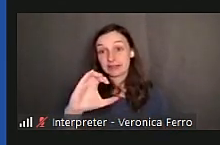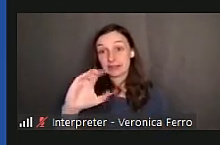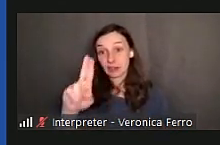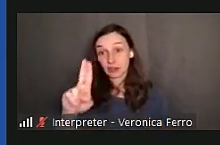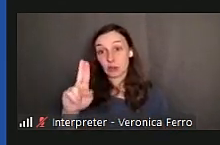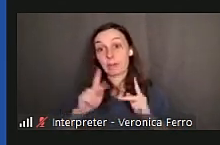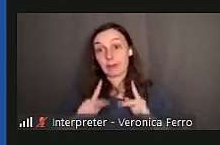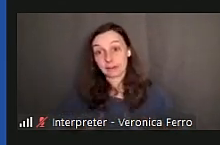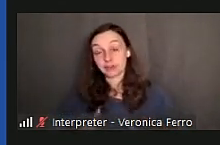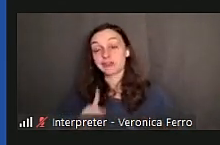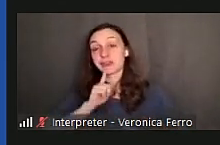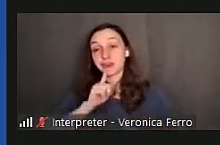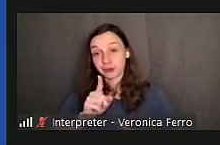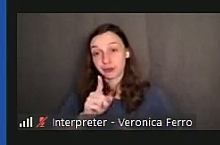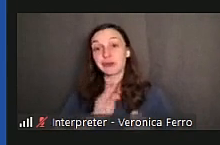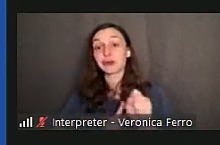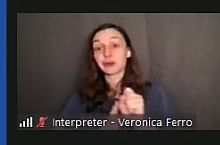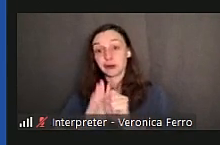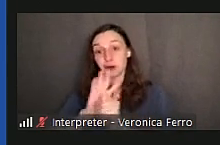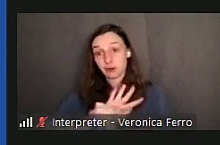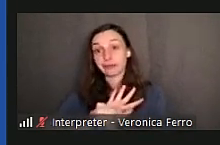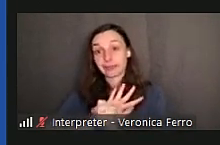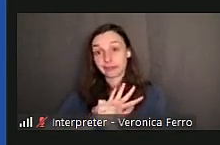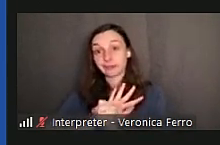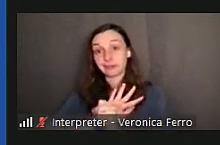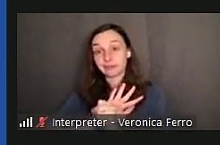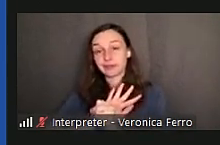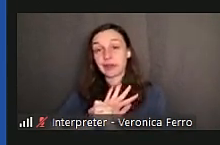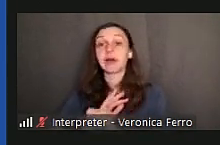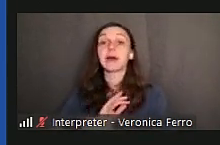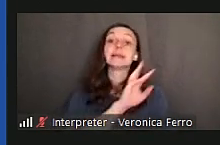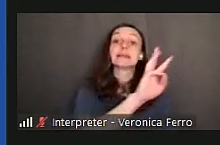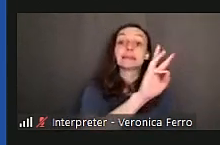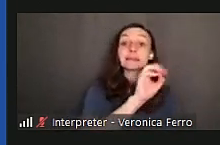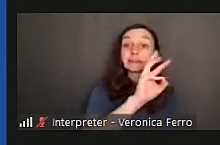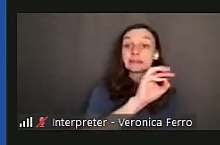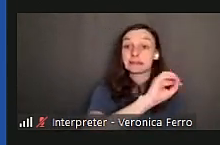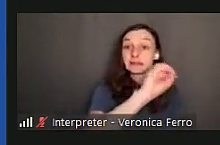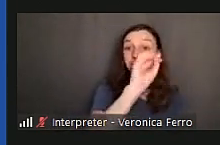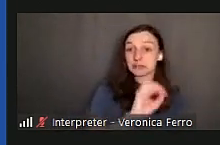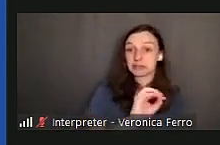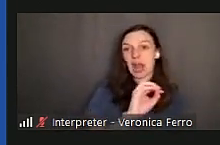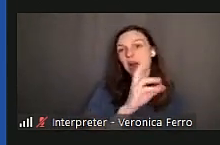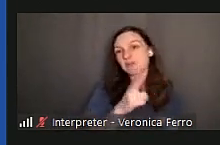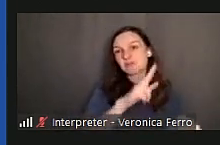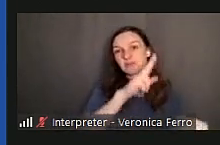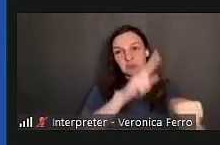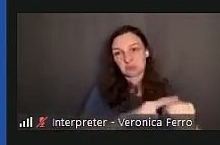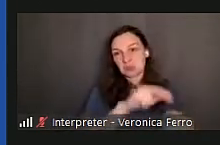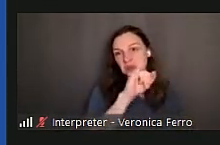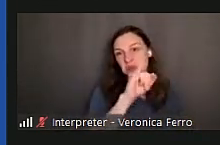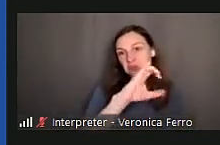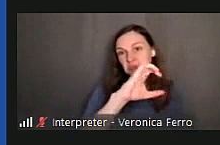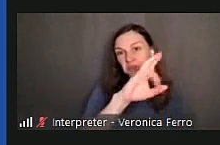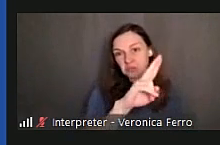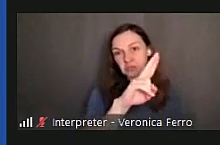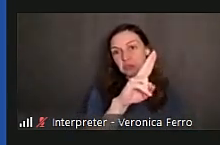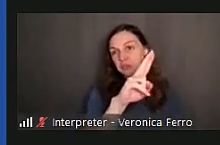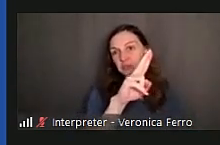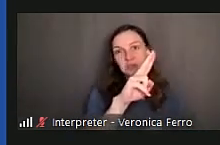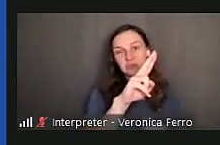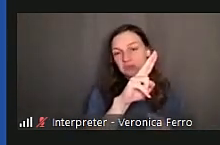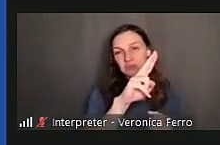in the ICU were due to COVID. The other were just the typical ICU patients that we see year round. So again,